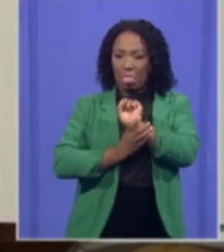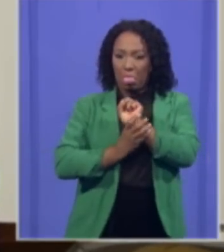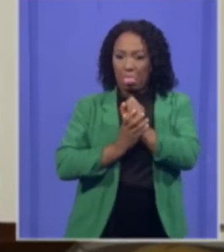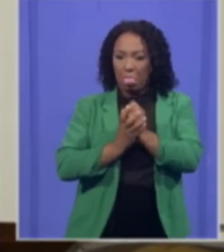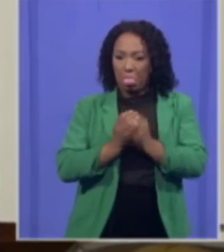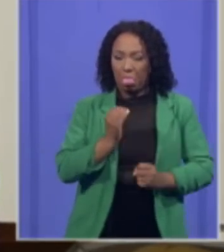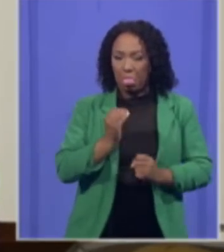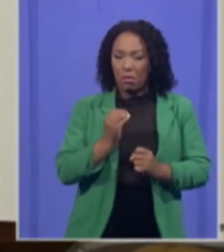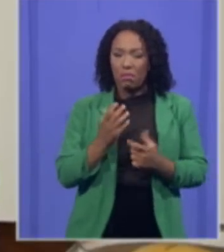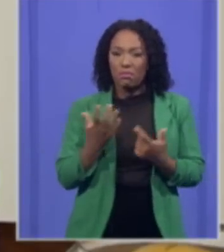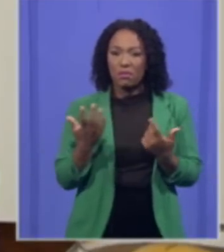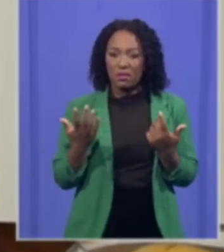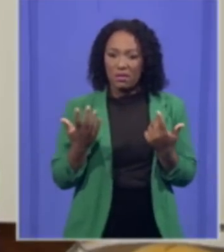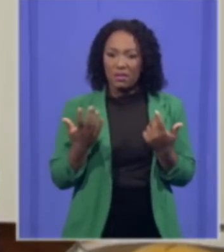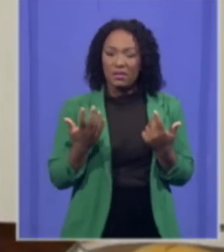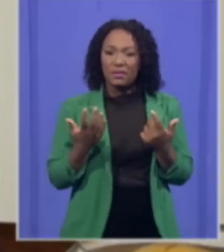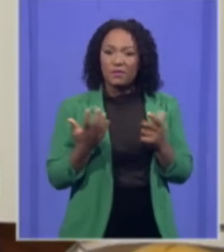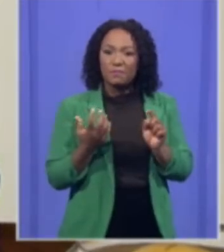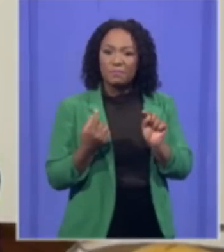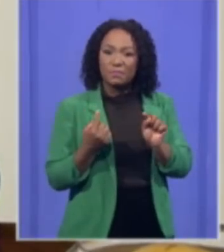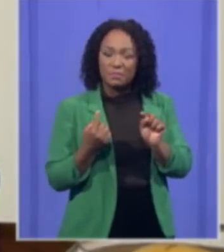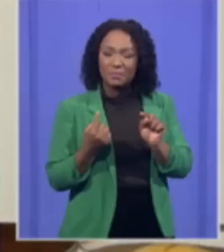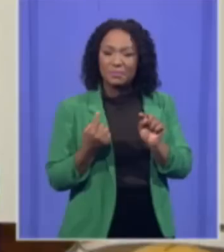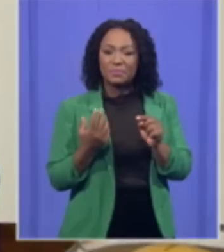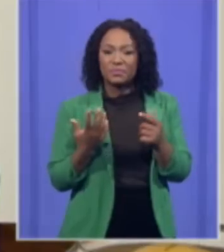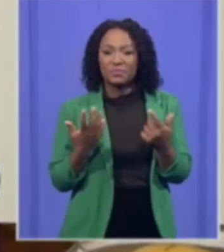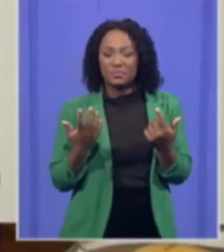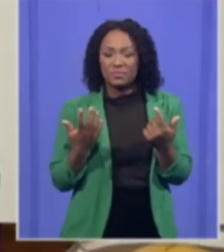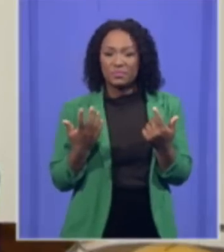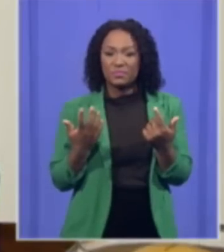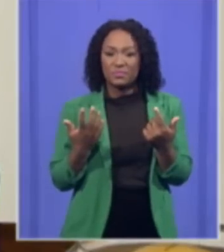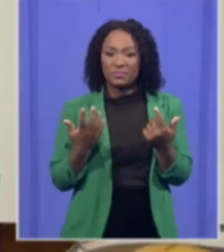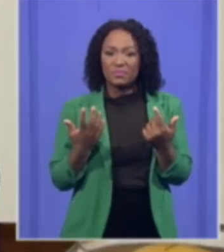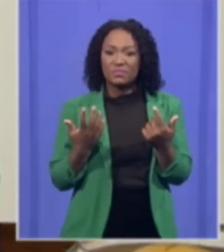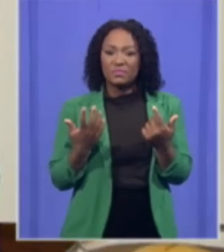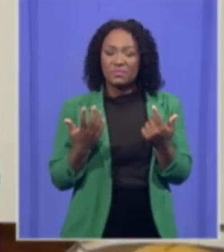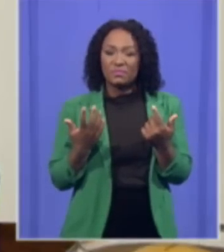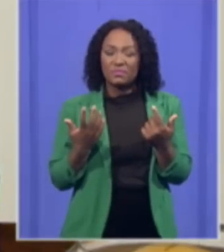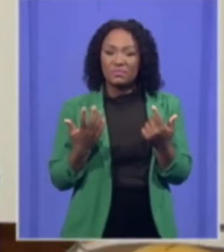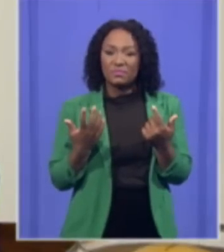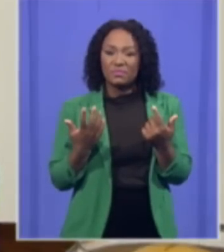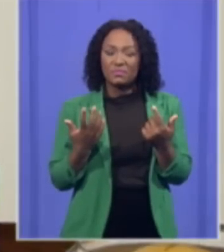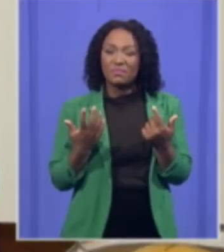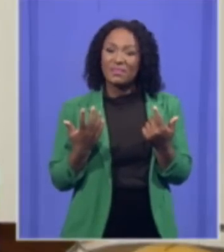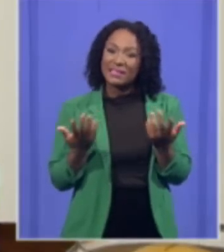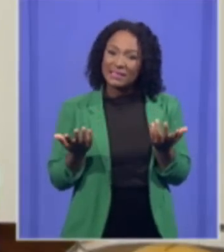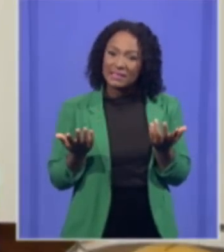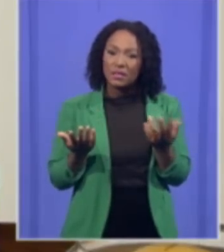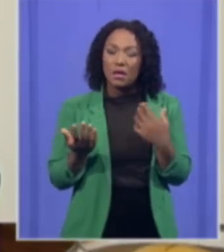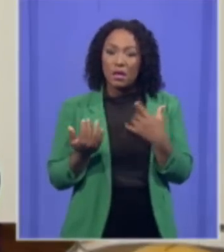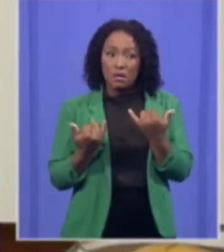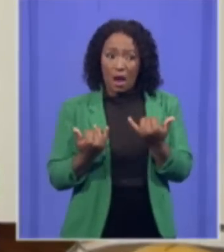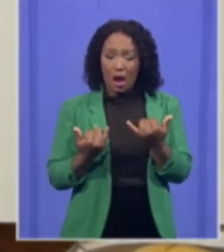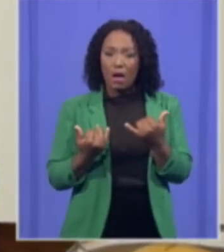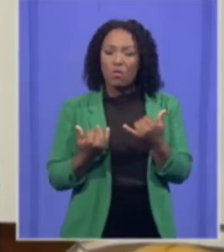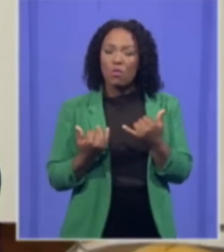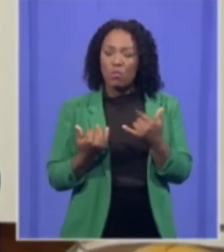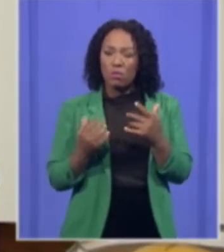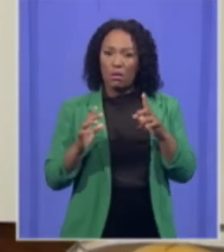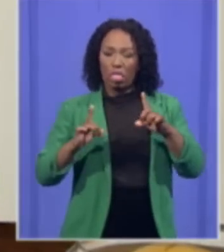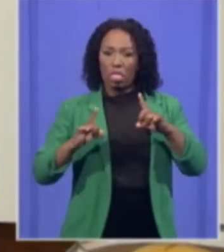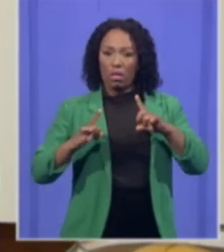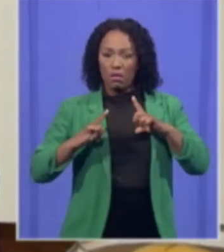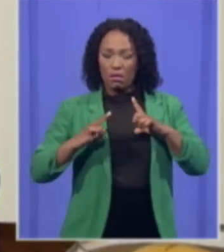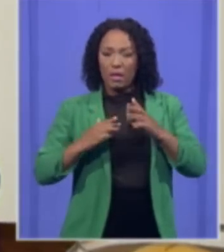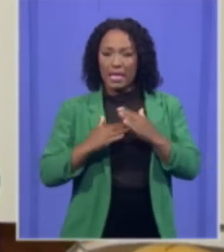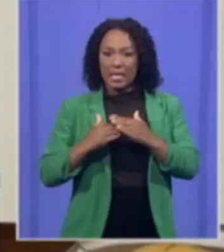celebration at Mbombela. And so we took precautions not to have that happen again,